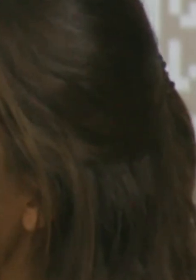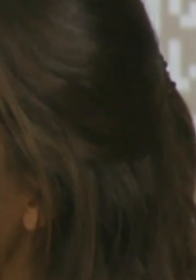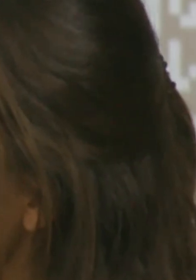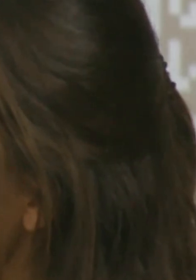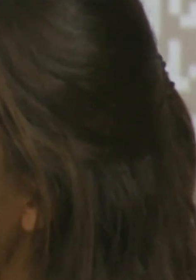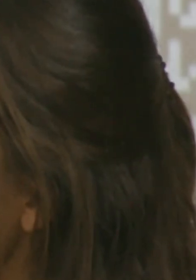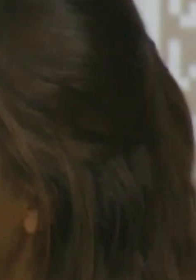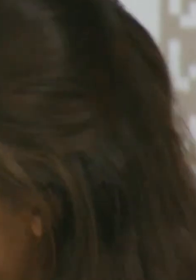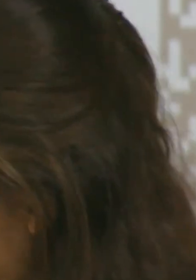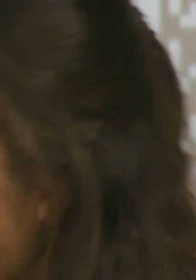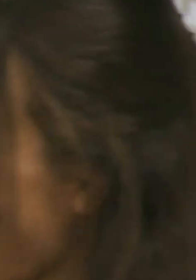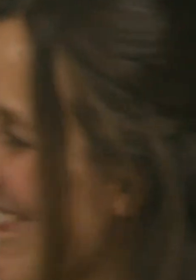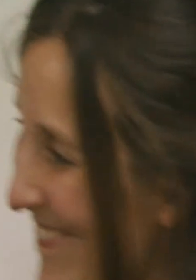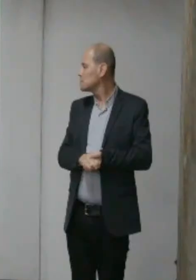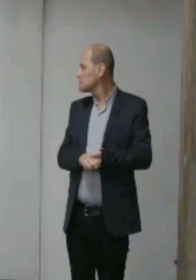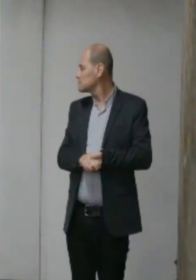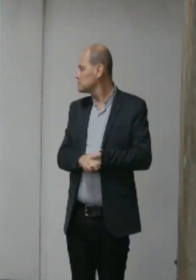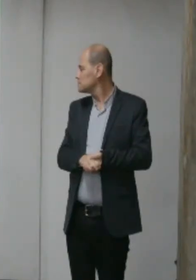thoughts on that.